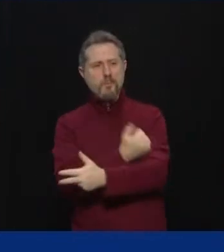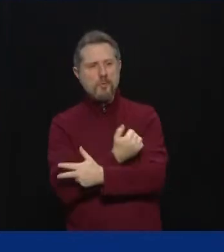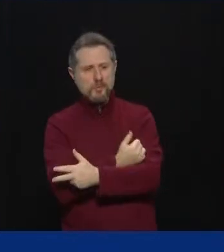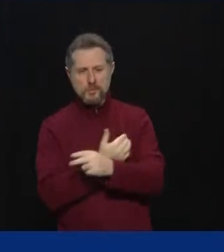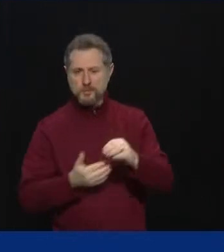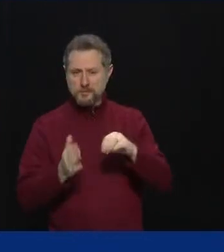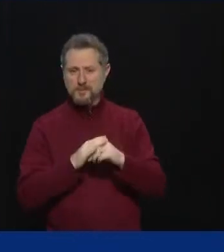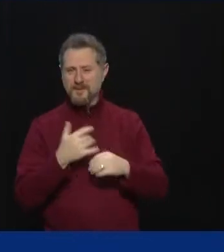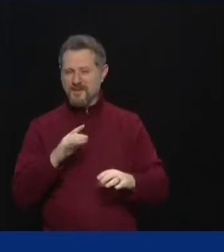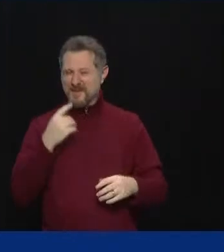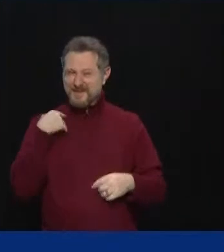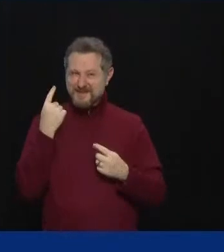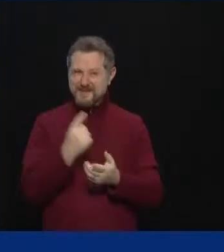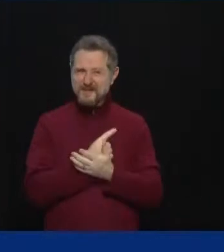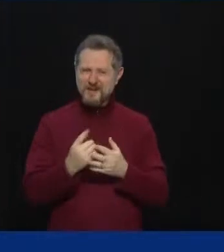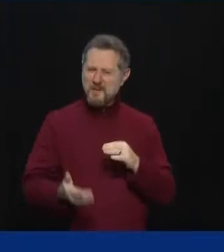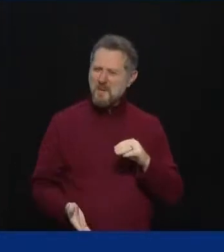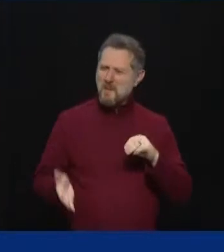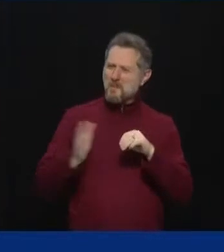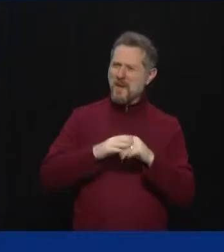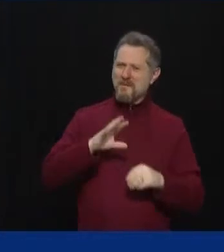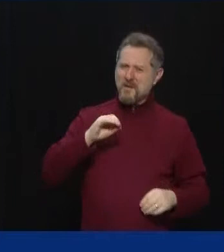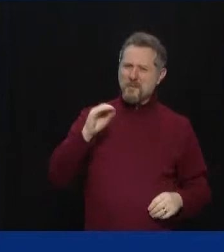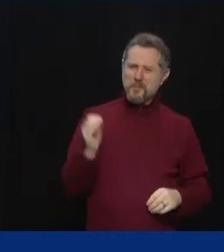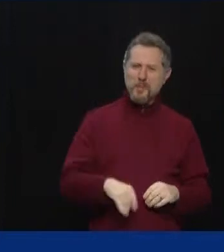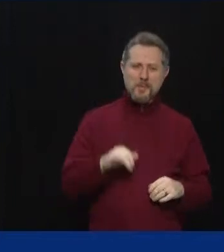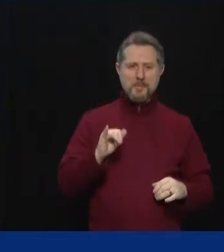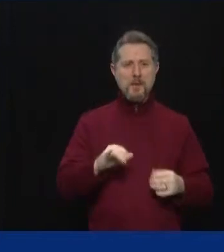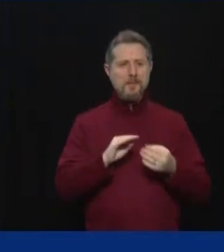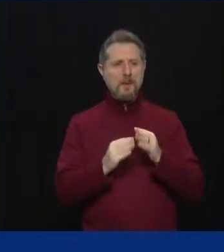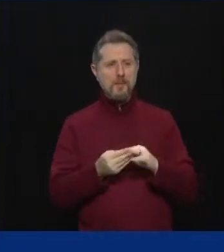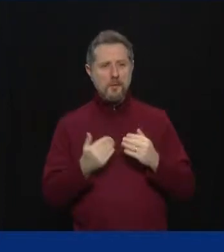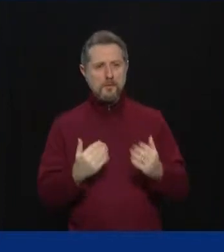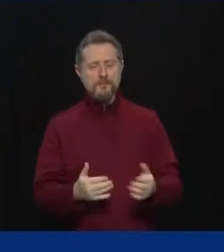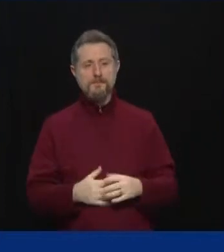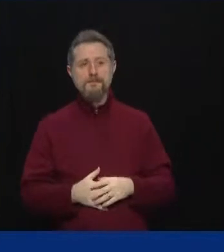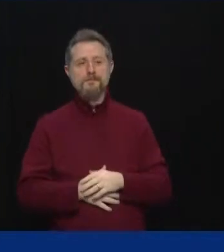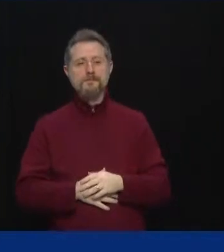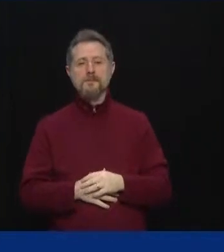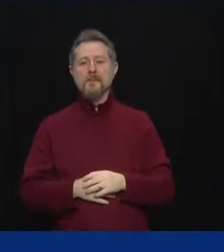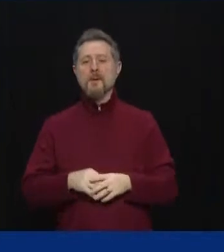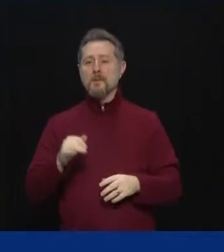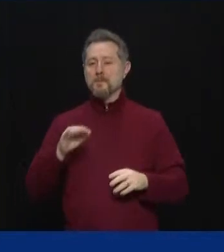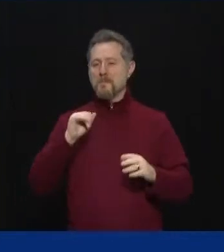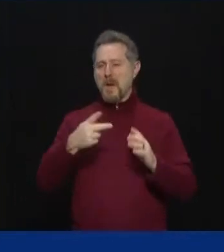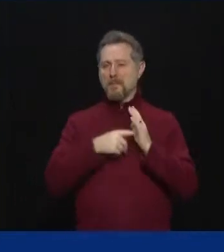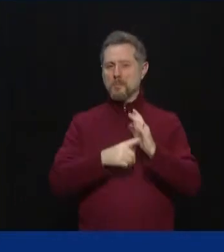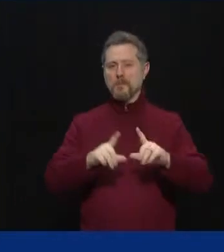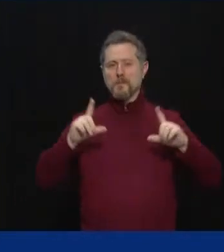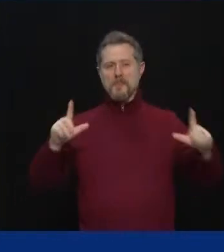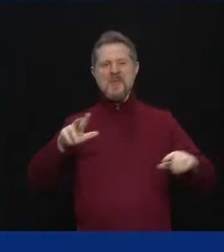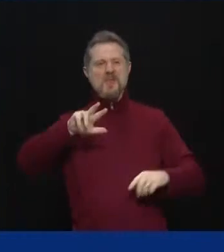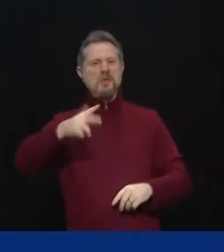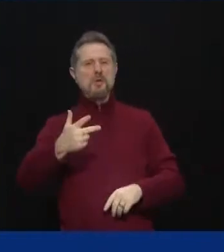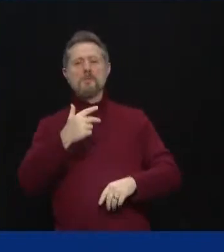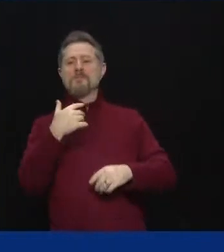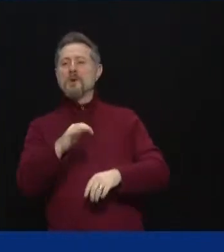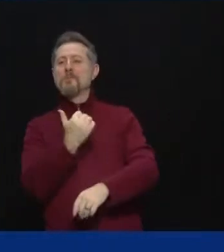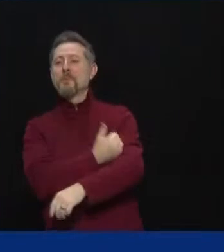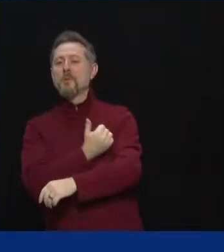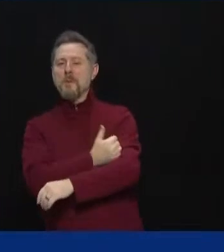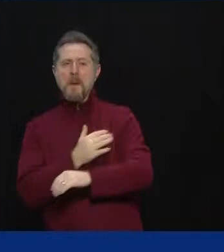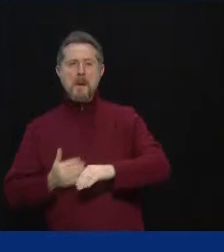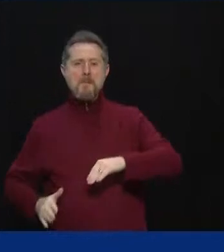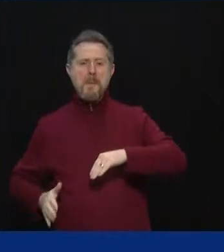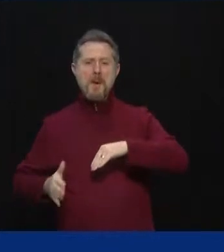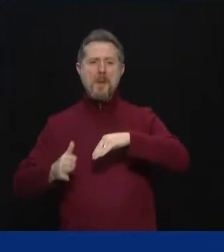is really quite incredible. So we're proud of that. Here's our booster map. You can see the numbers going up all over, and let's keep it